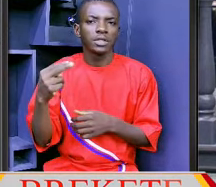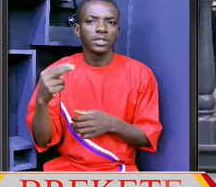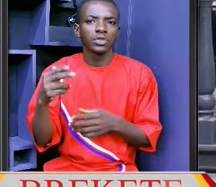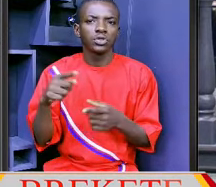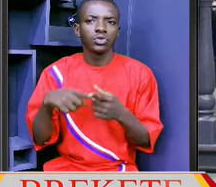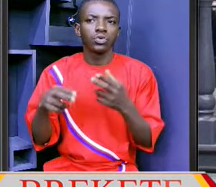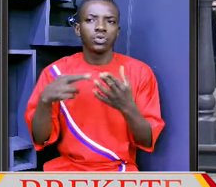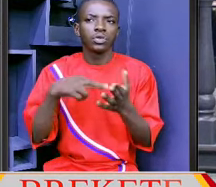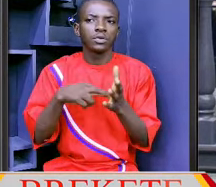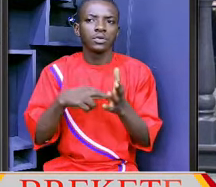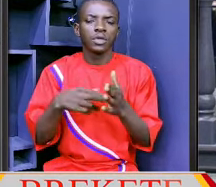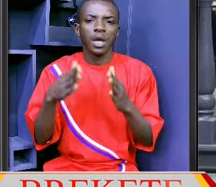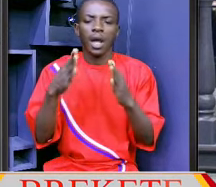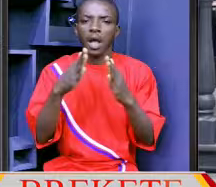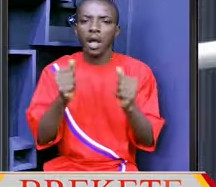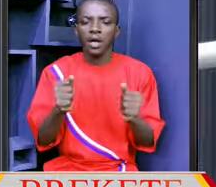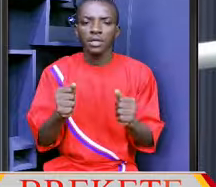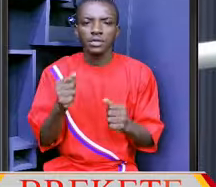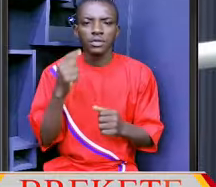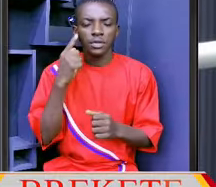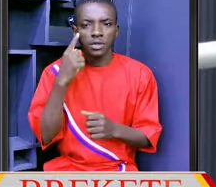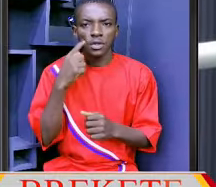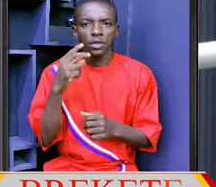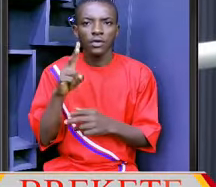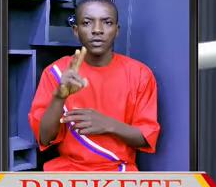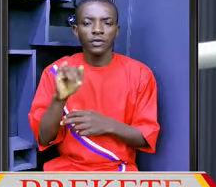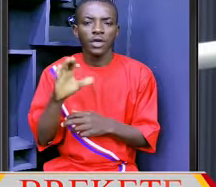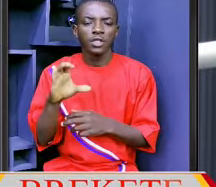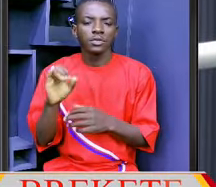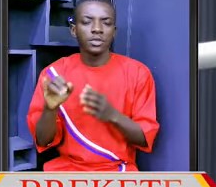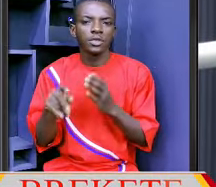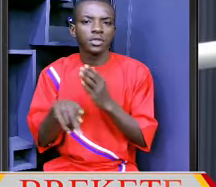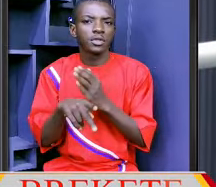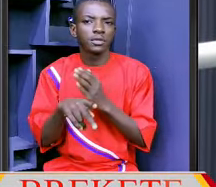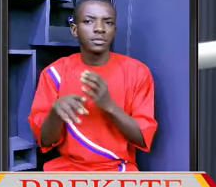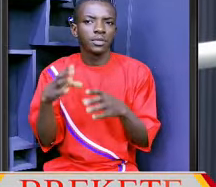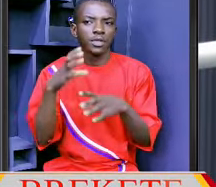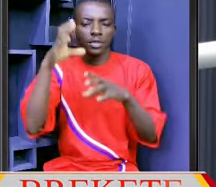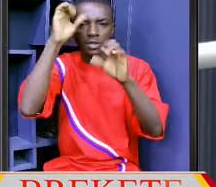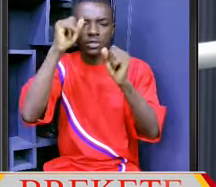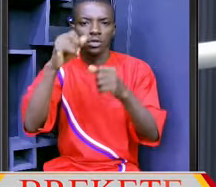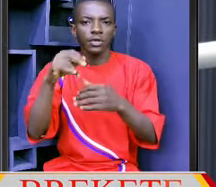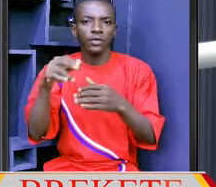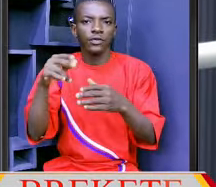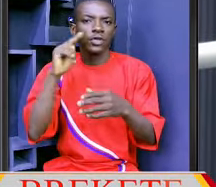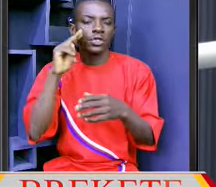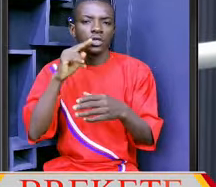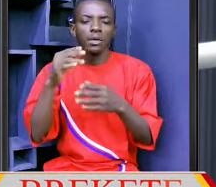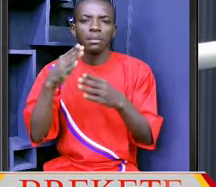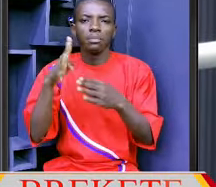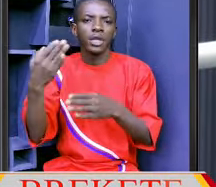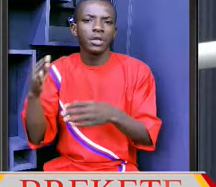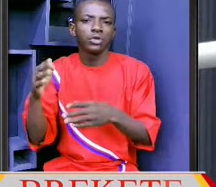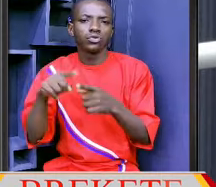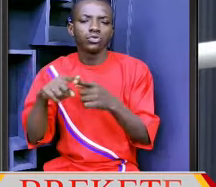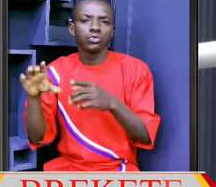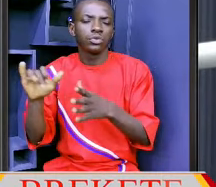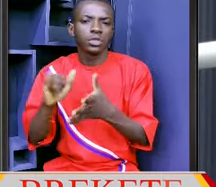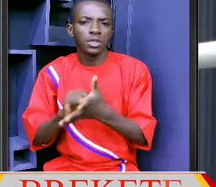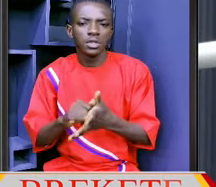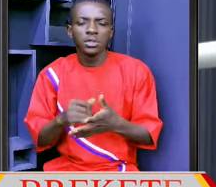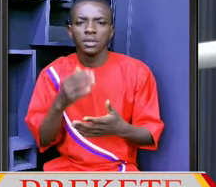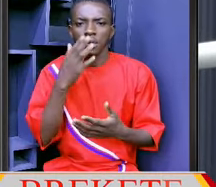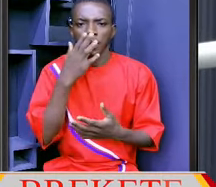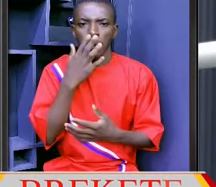Billions to renovate the house of the vice president of the Federal Republic of Nigeria. Billions to do this. Billions to do that.